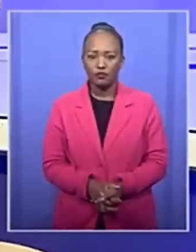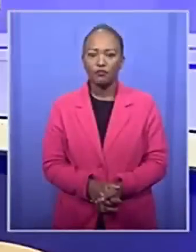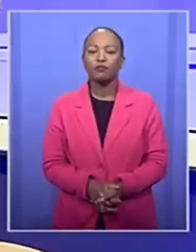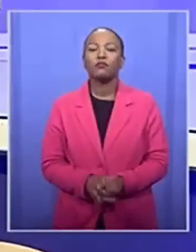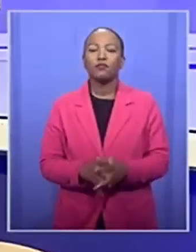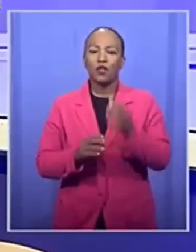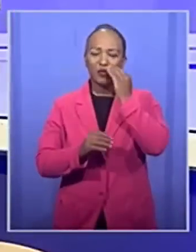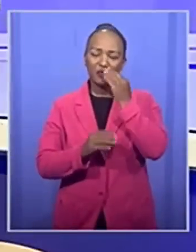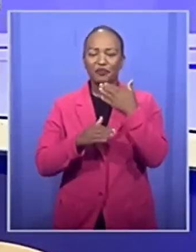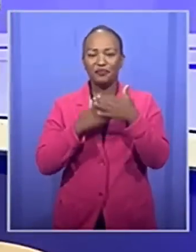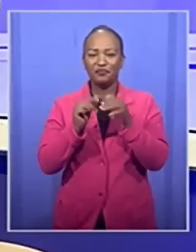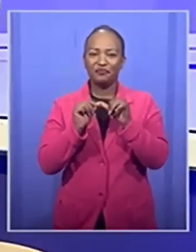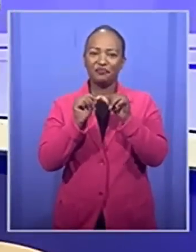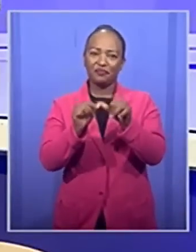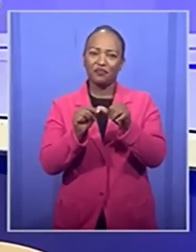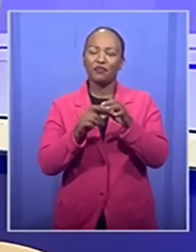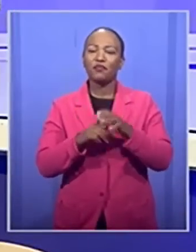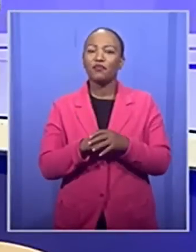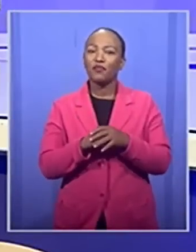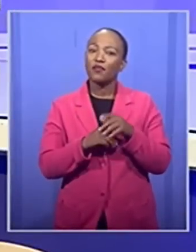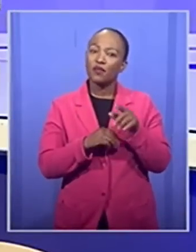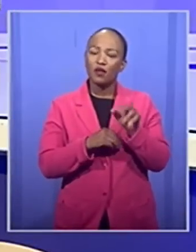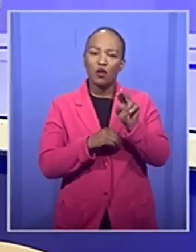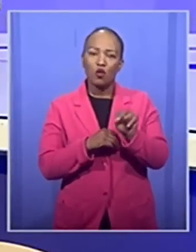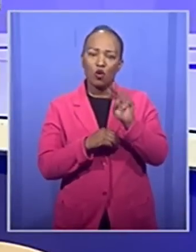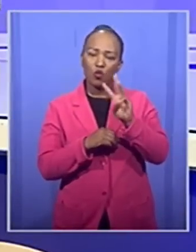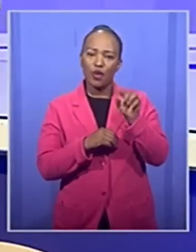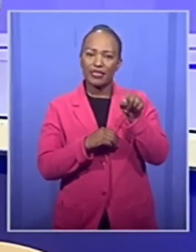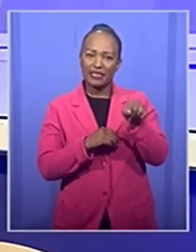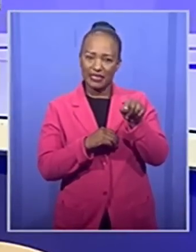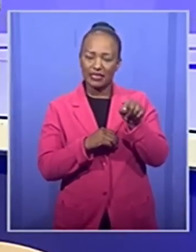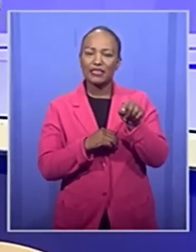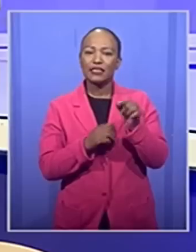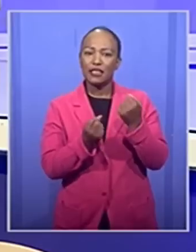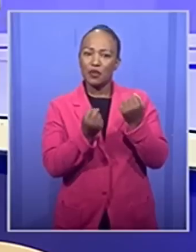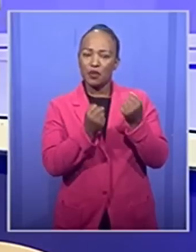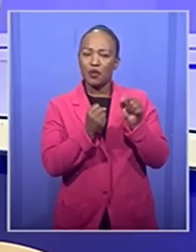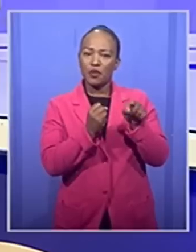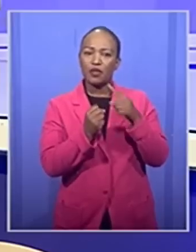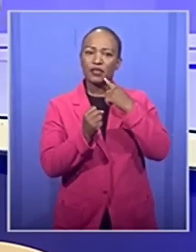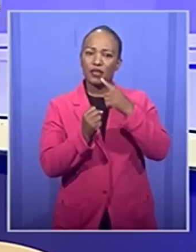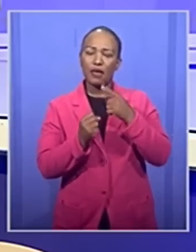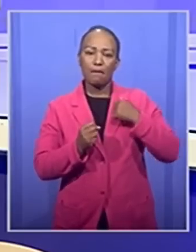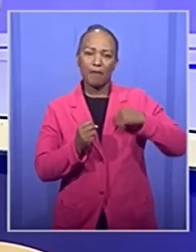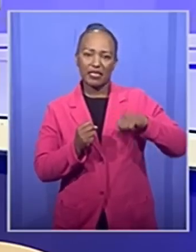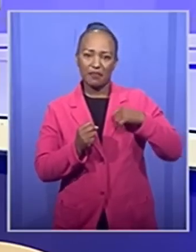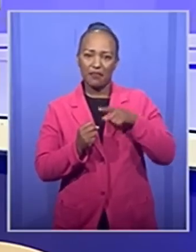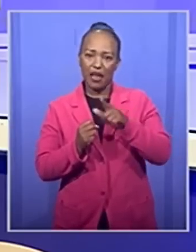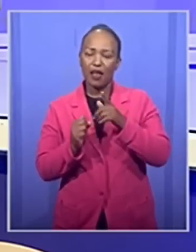ditaba di tswela pele. Kgoro ya pušo tirišano ka Northwest le merero ya setšo e re mebasepala ye seswai